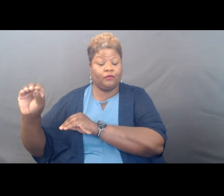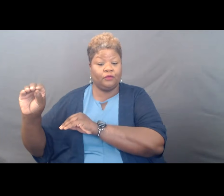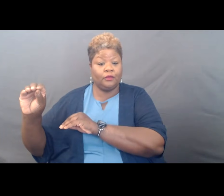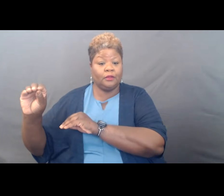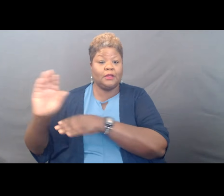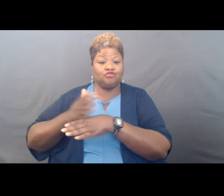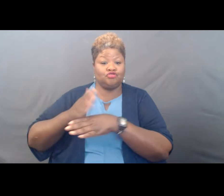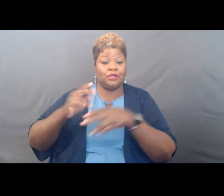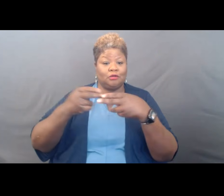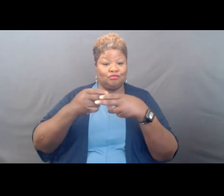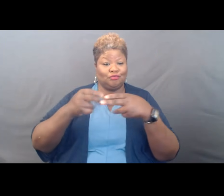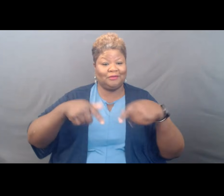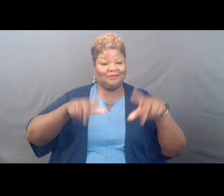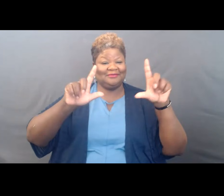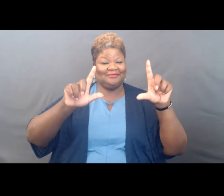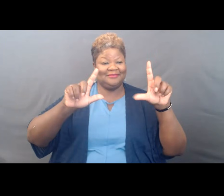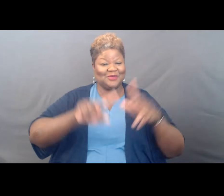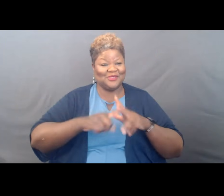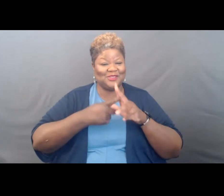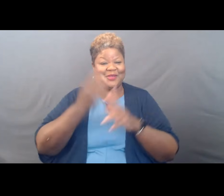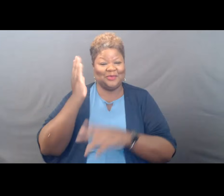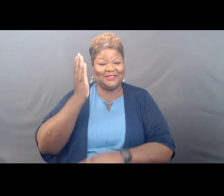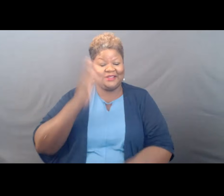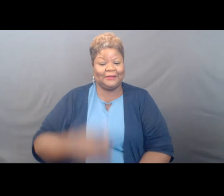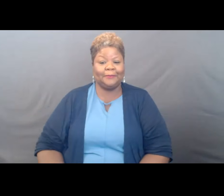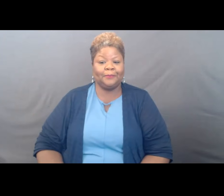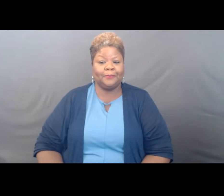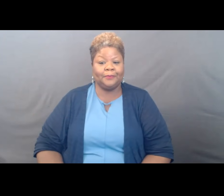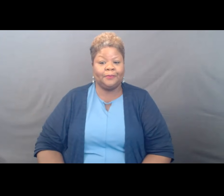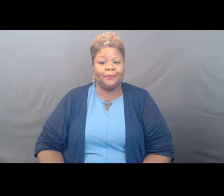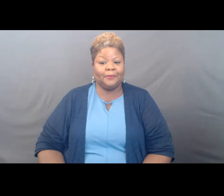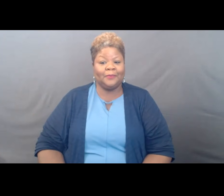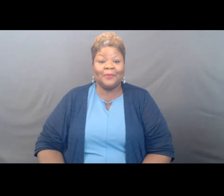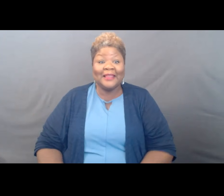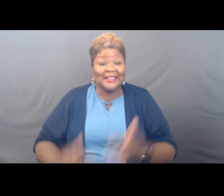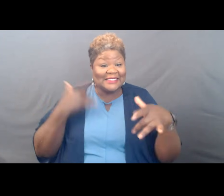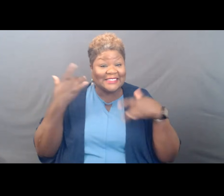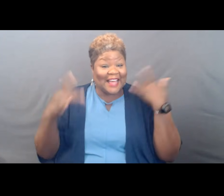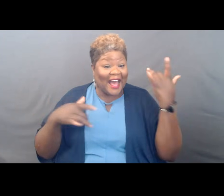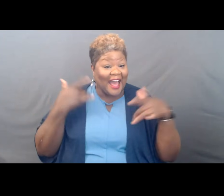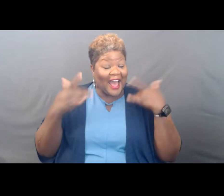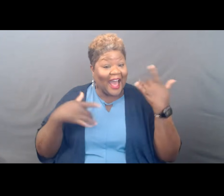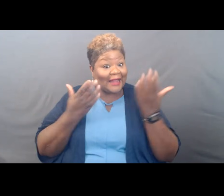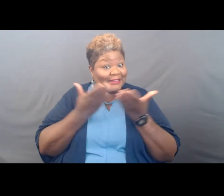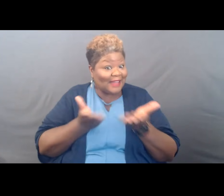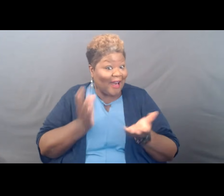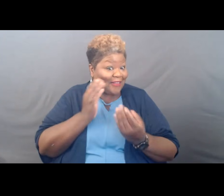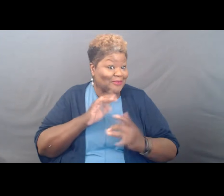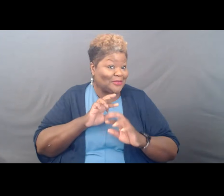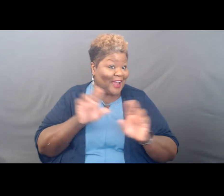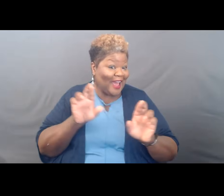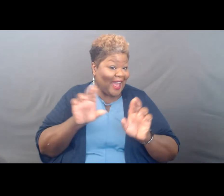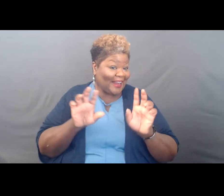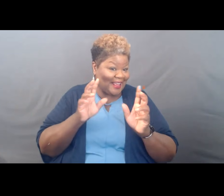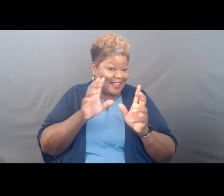share my screen so we can get started with the presentation. And this is exciting stuff. So I'm really excited